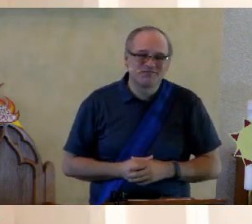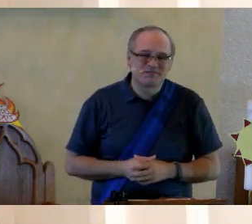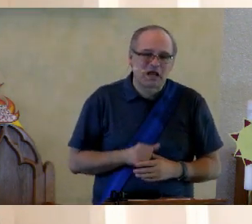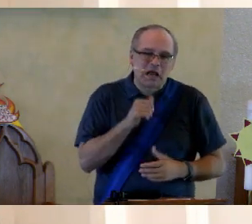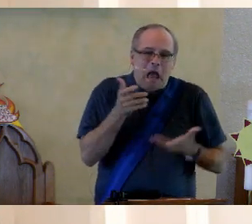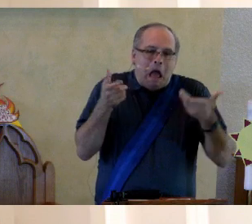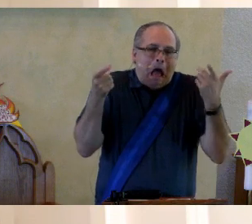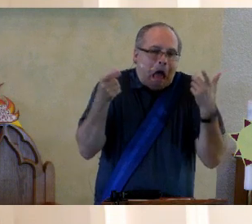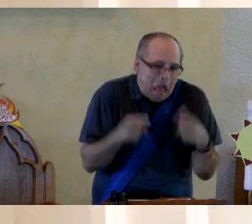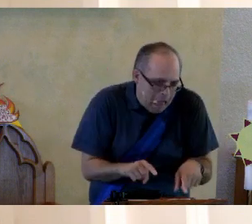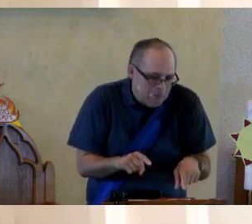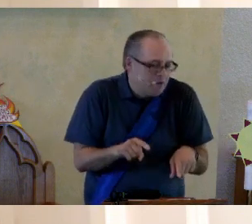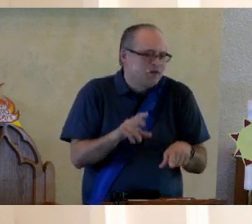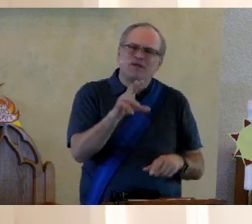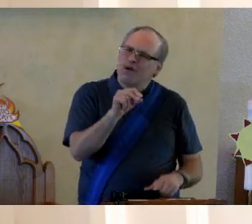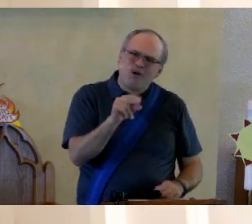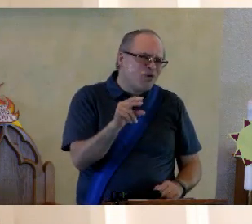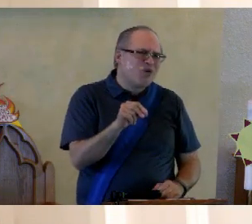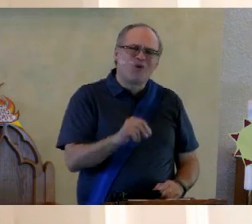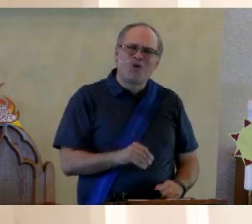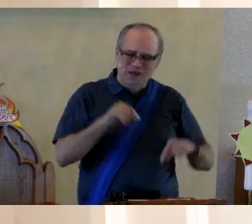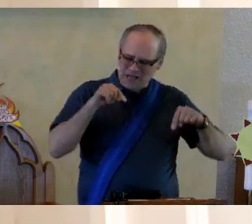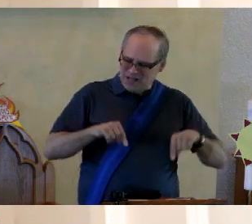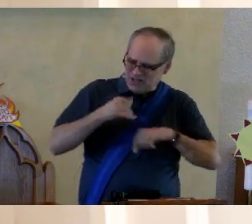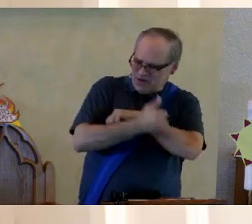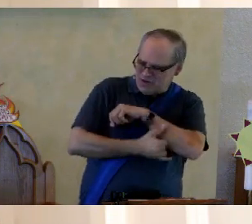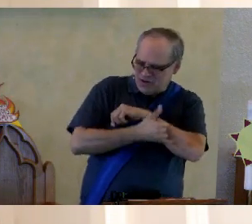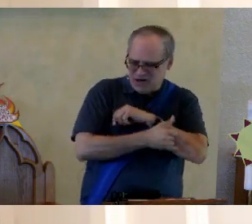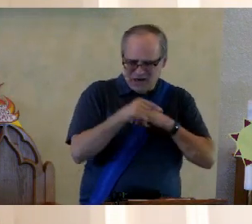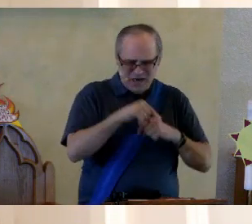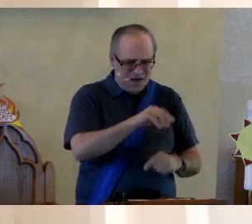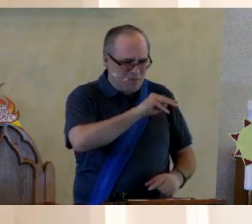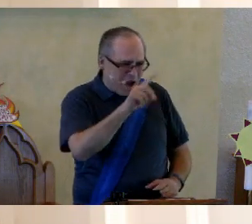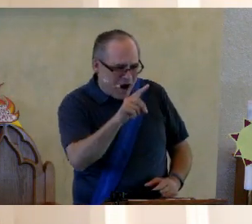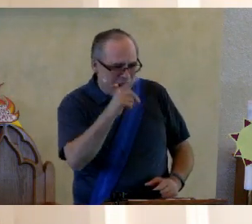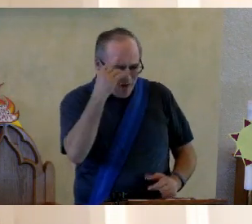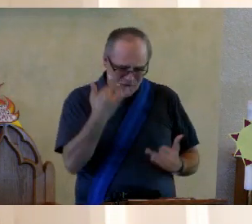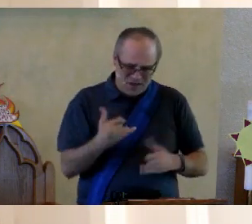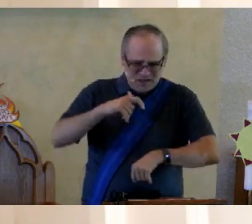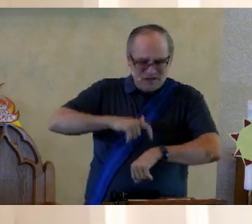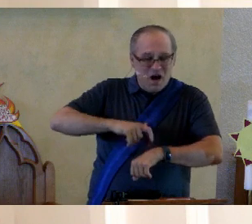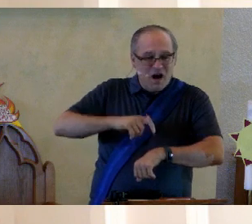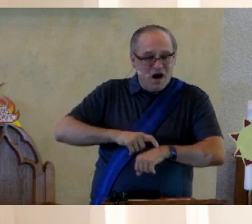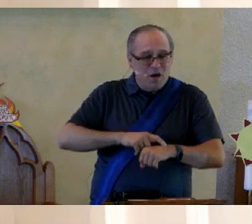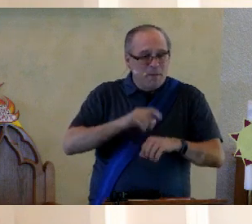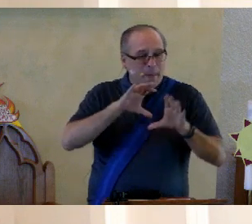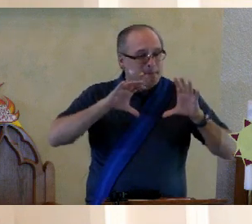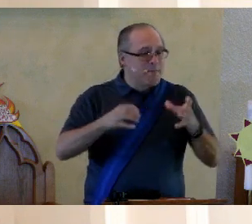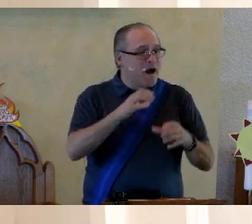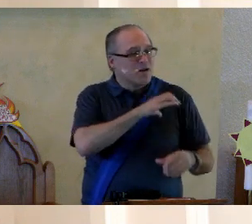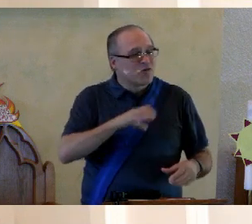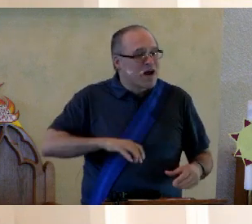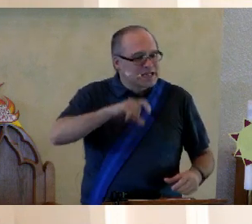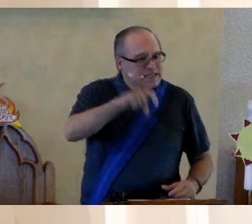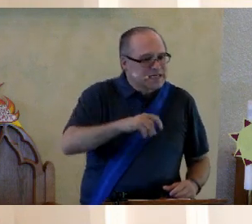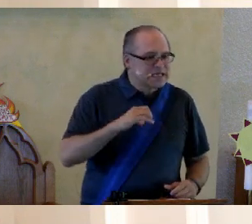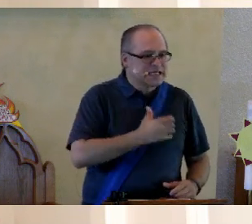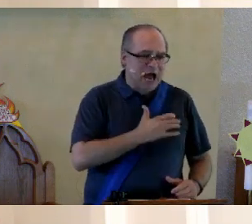we are positioned in this region, in this country, for such a time as this. The body of Christ needs our